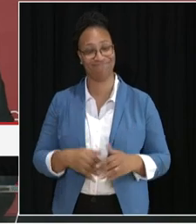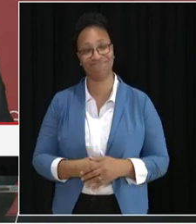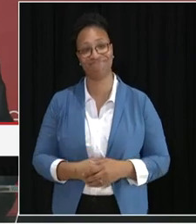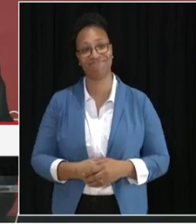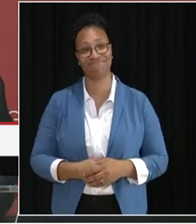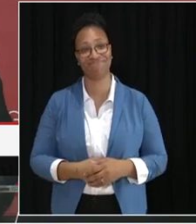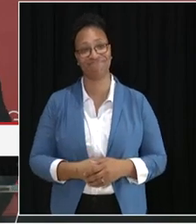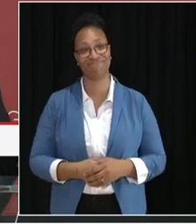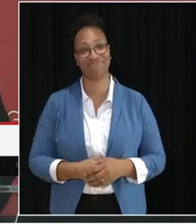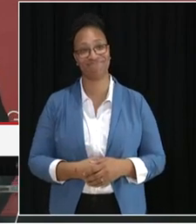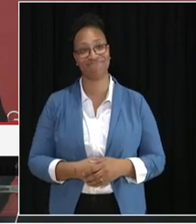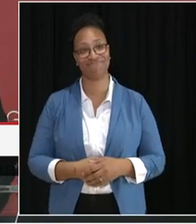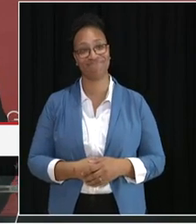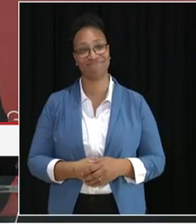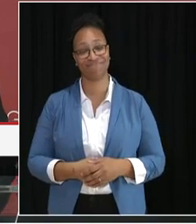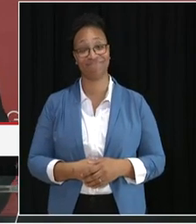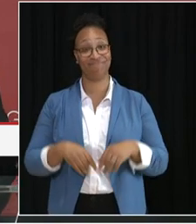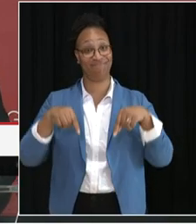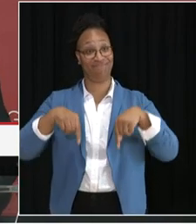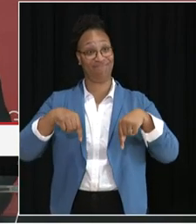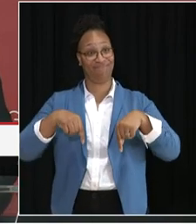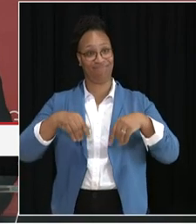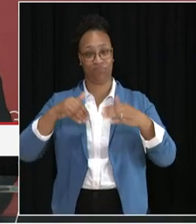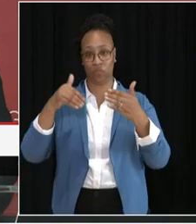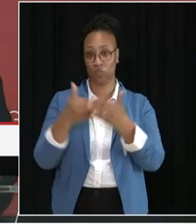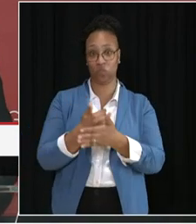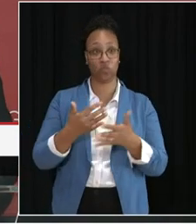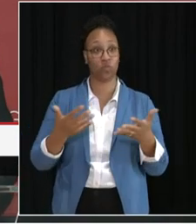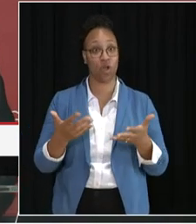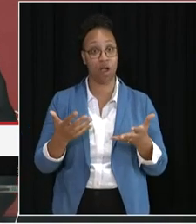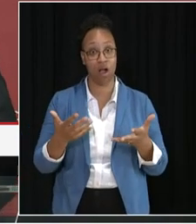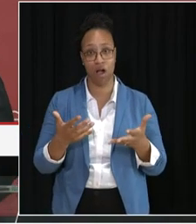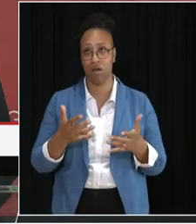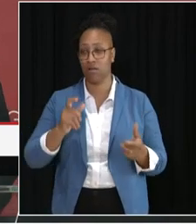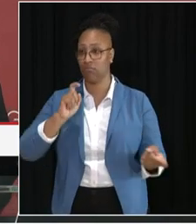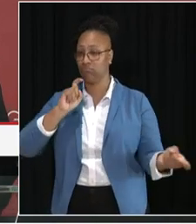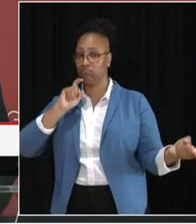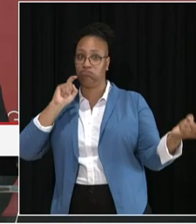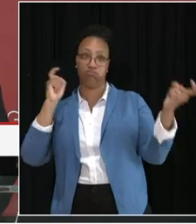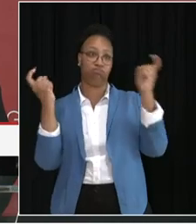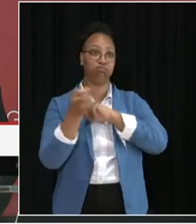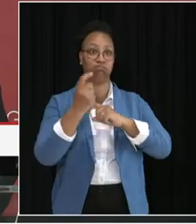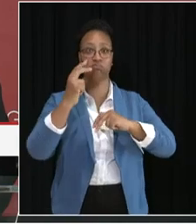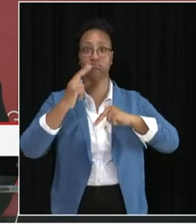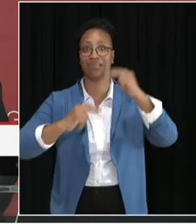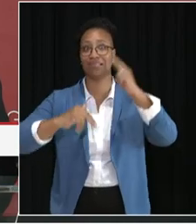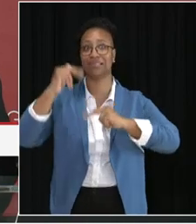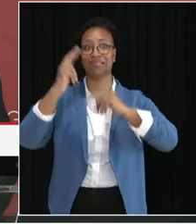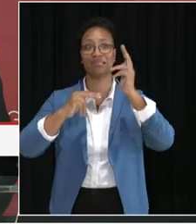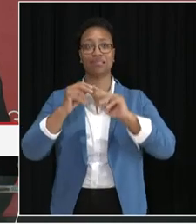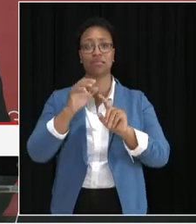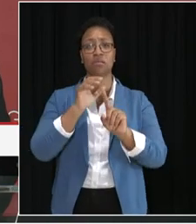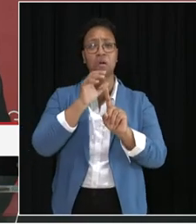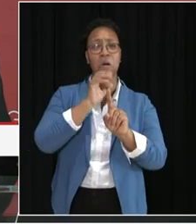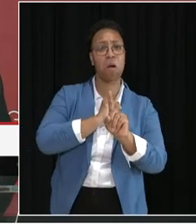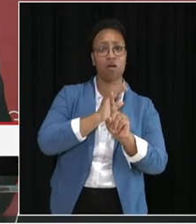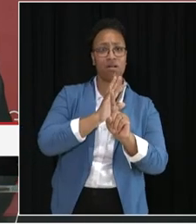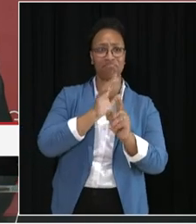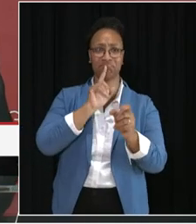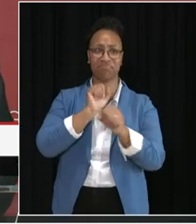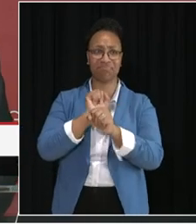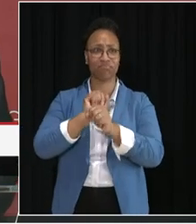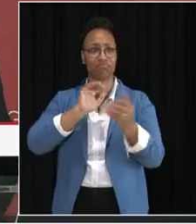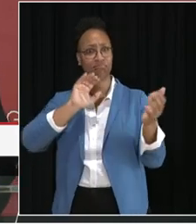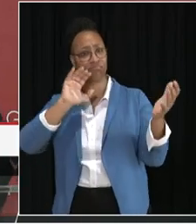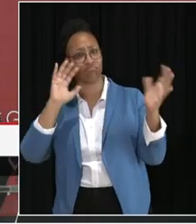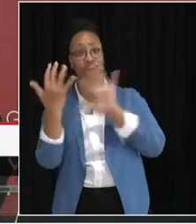The new Bard DC includes a full renovation of the existing building, which will be approximately 108,000 square feet